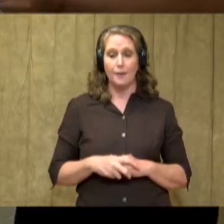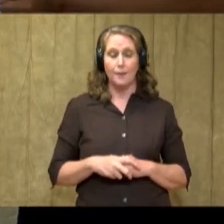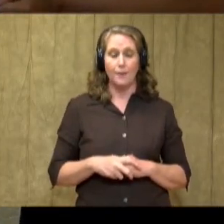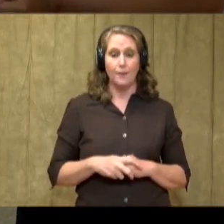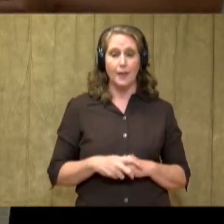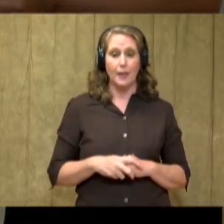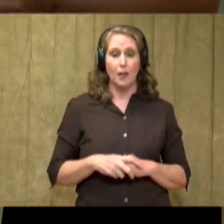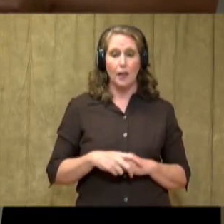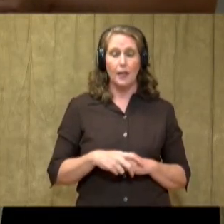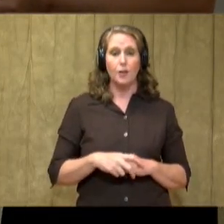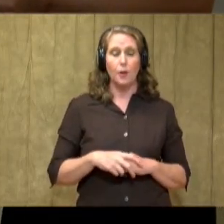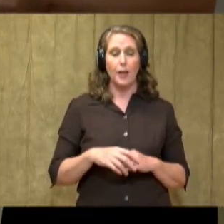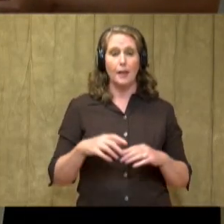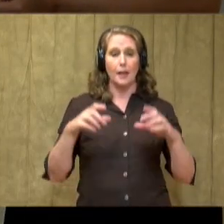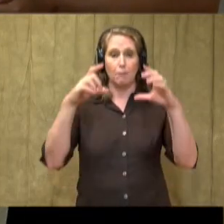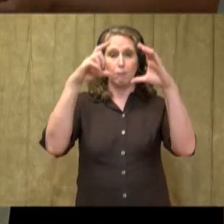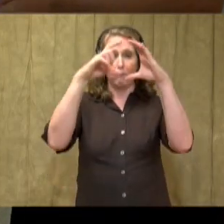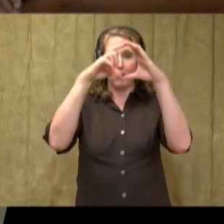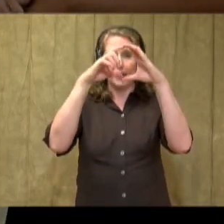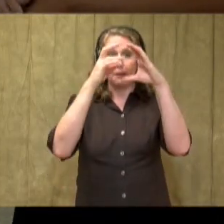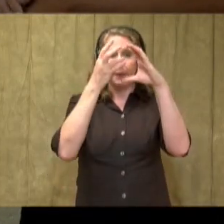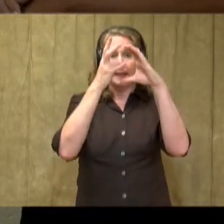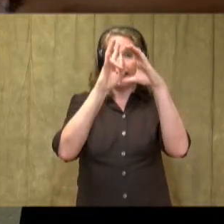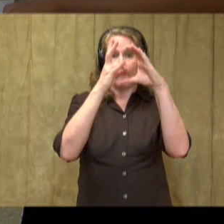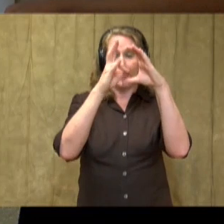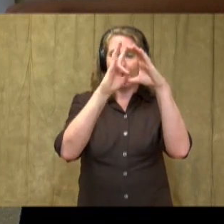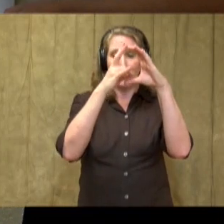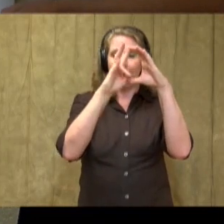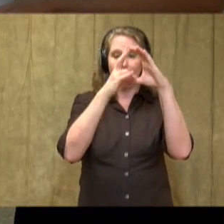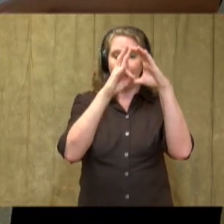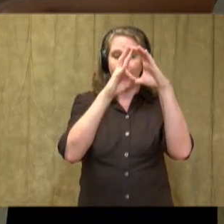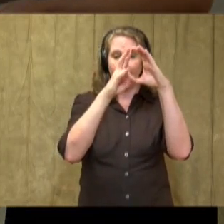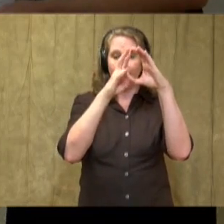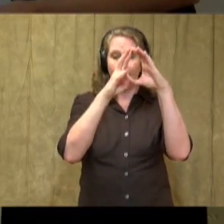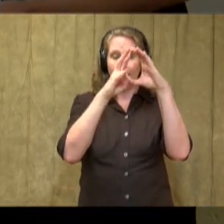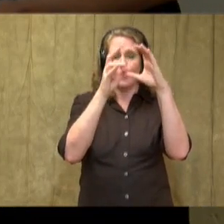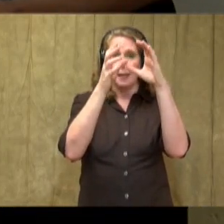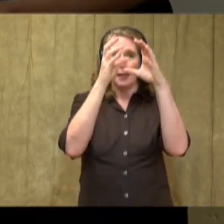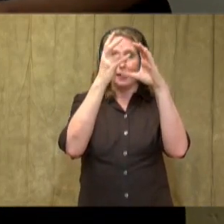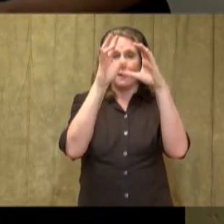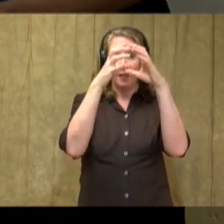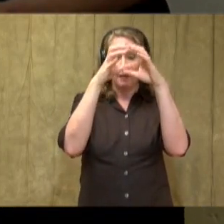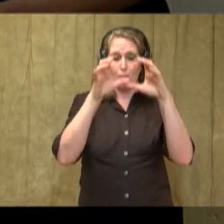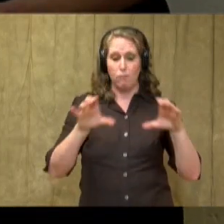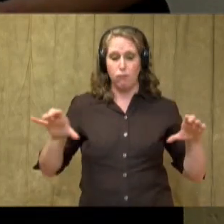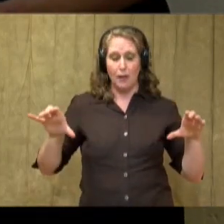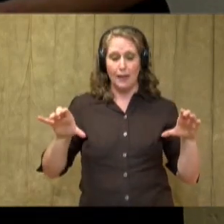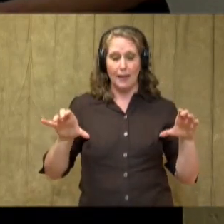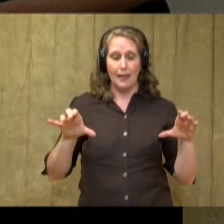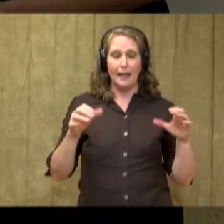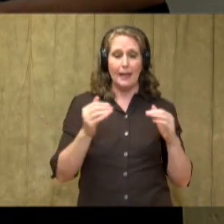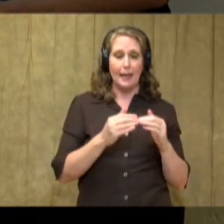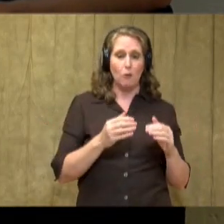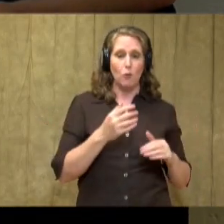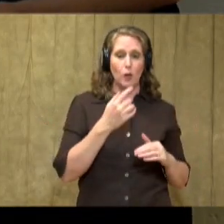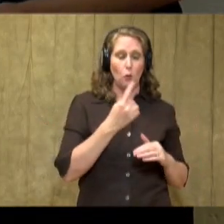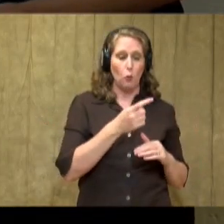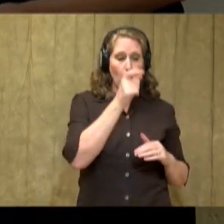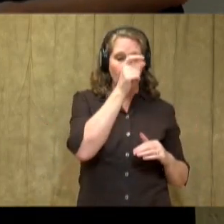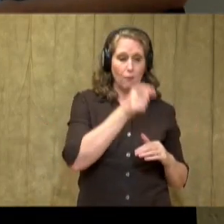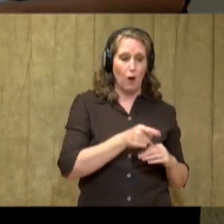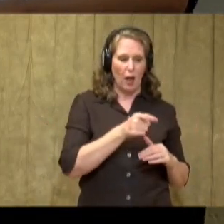We're going to put 17 in our number bond. We're going to break 17. We know that's 1